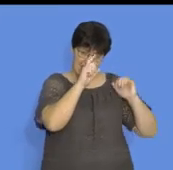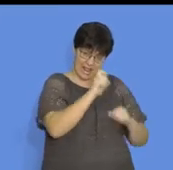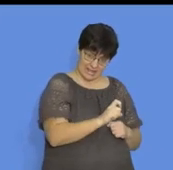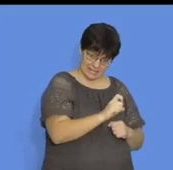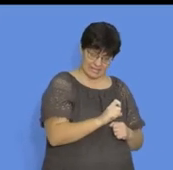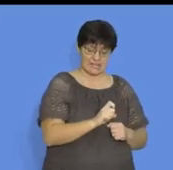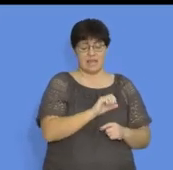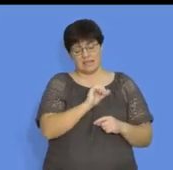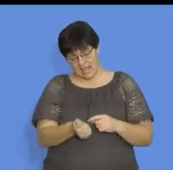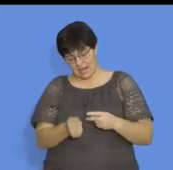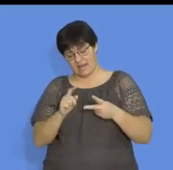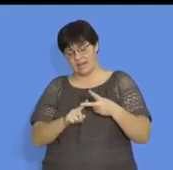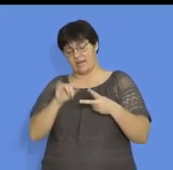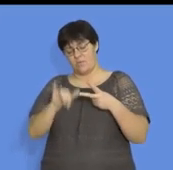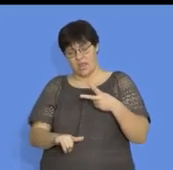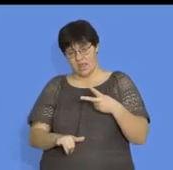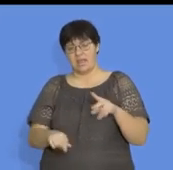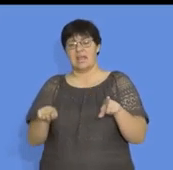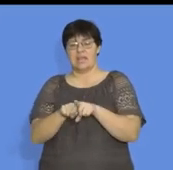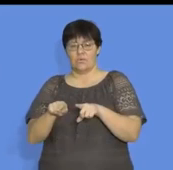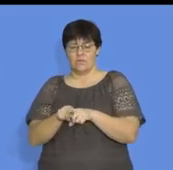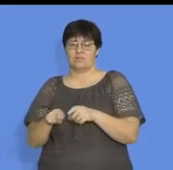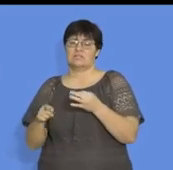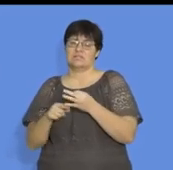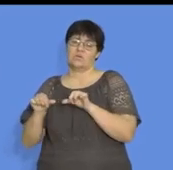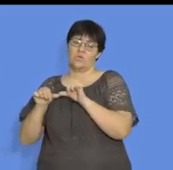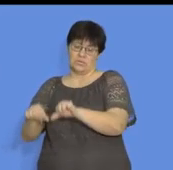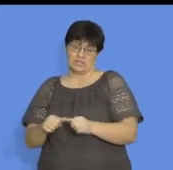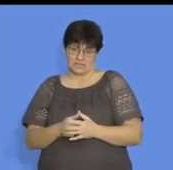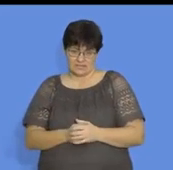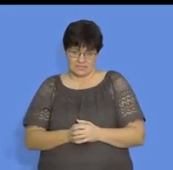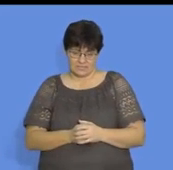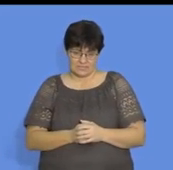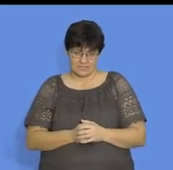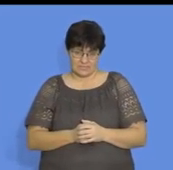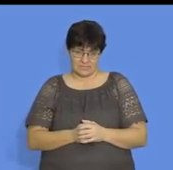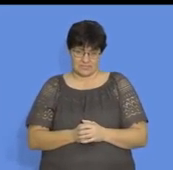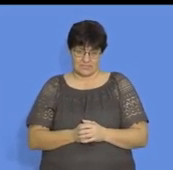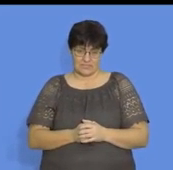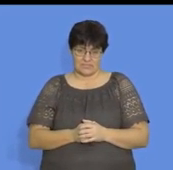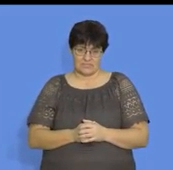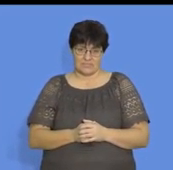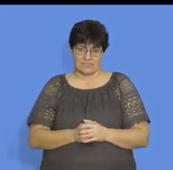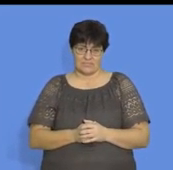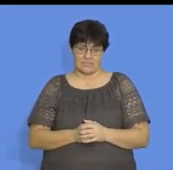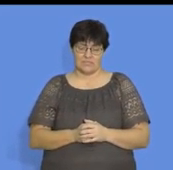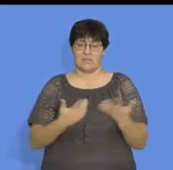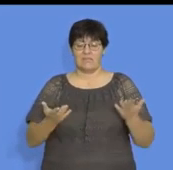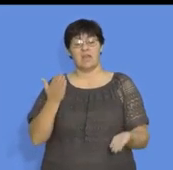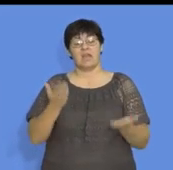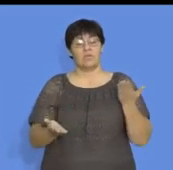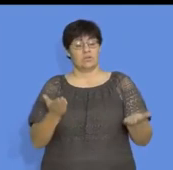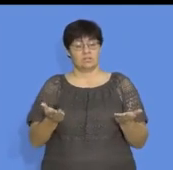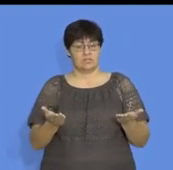x, follow with the y, the equal sign, and then my constant on the other side of the equal sign. If